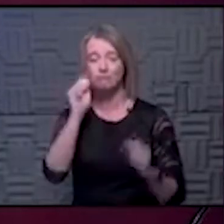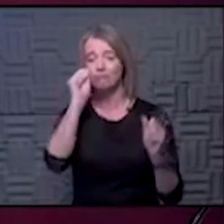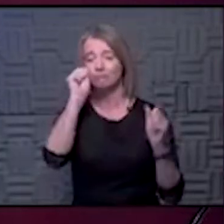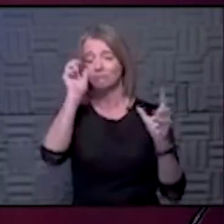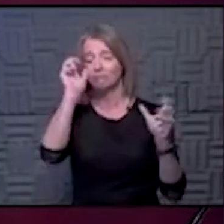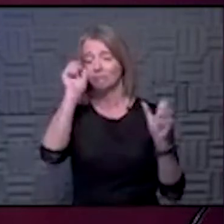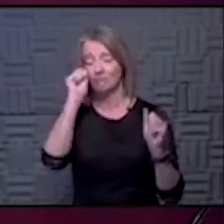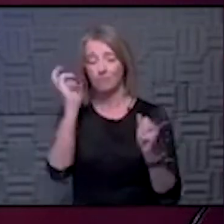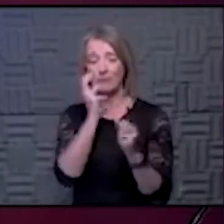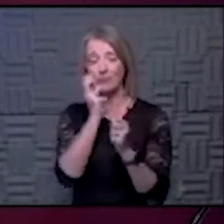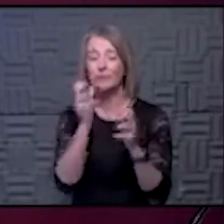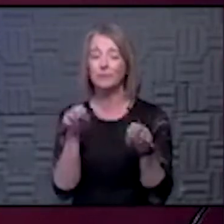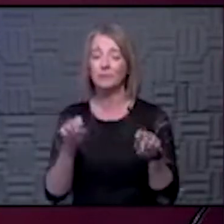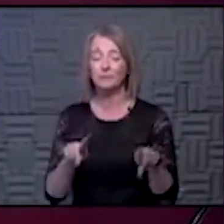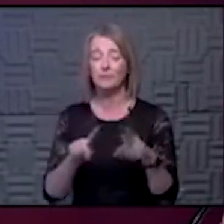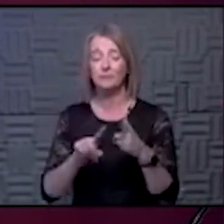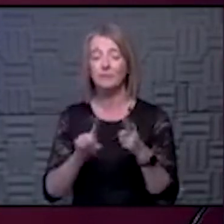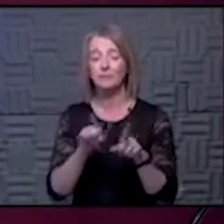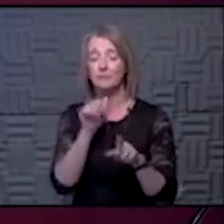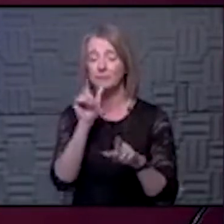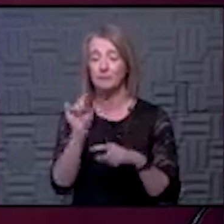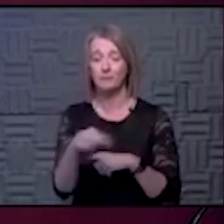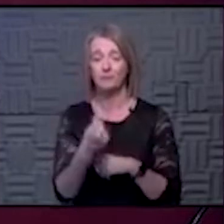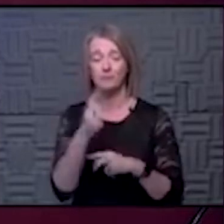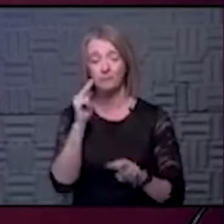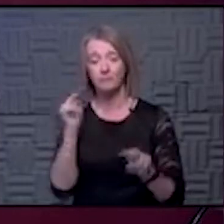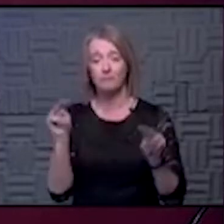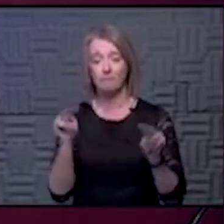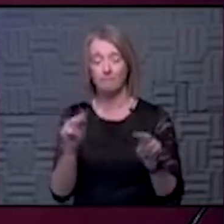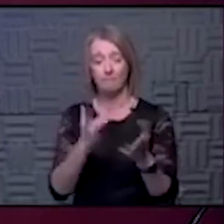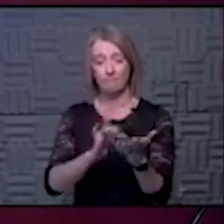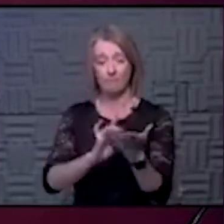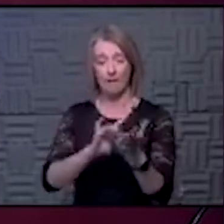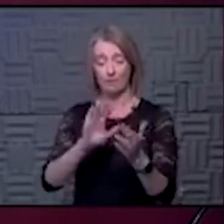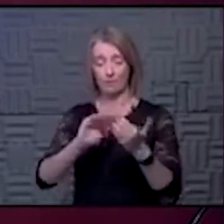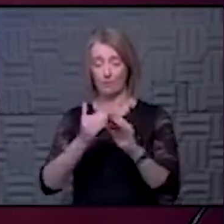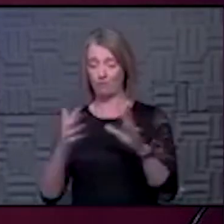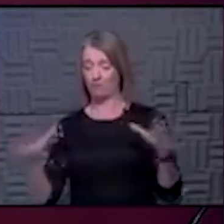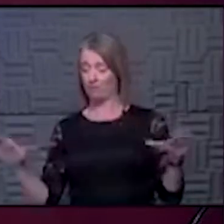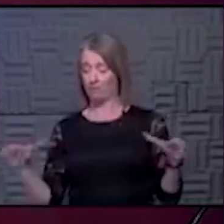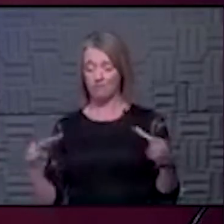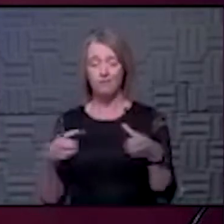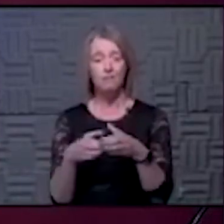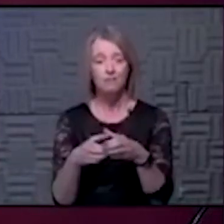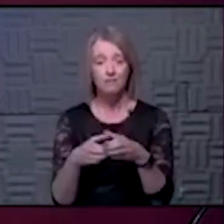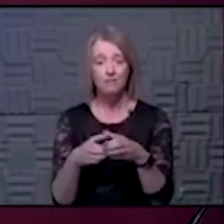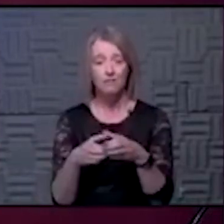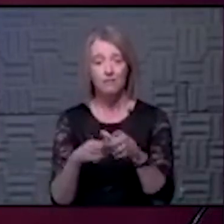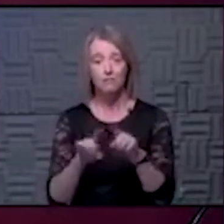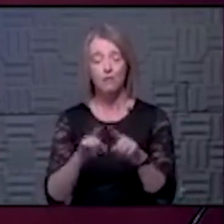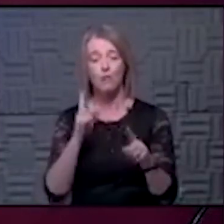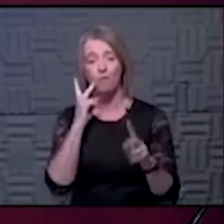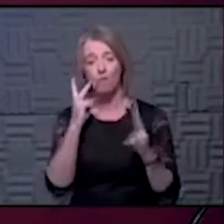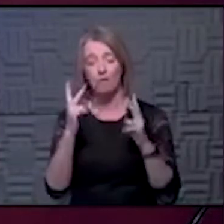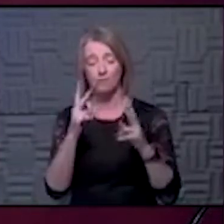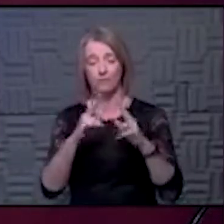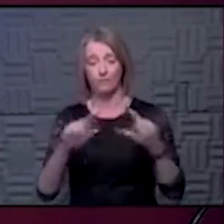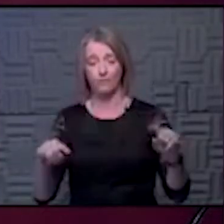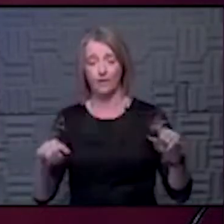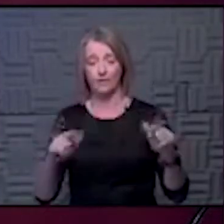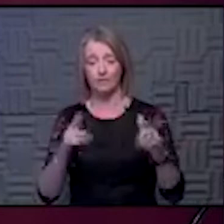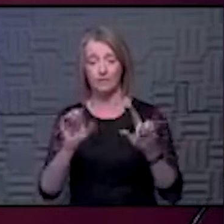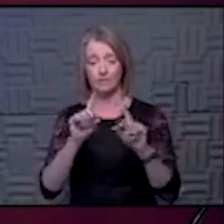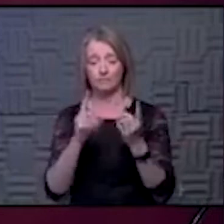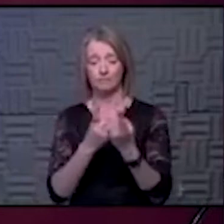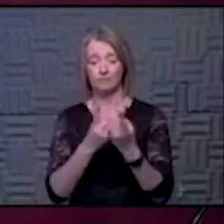amazing opportunity, not only to watch the medical community all come together, but to watch the various departments in